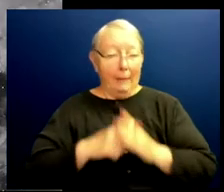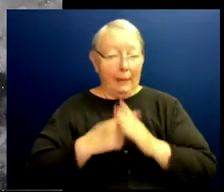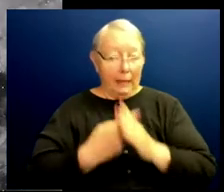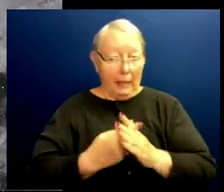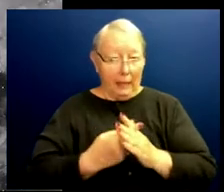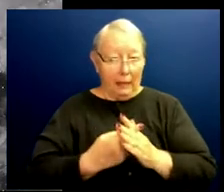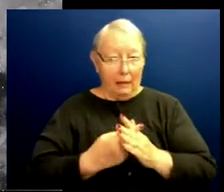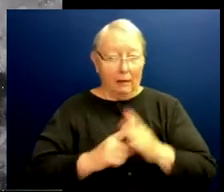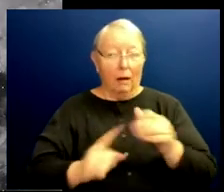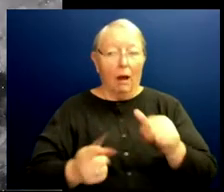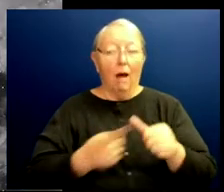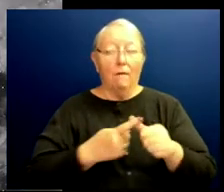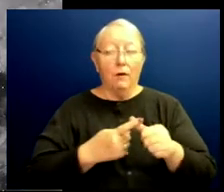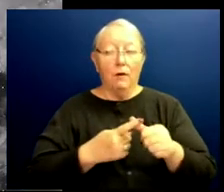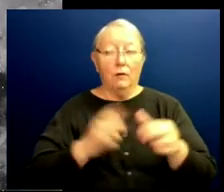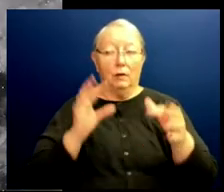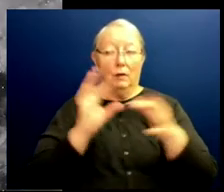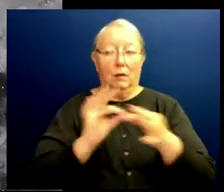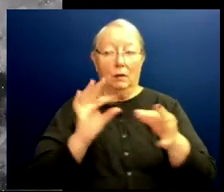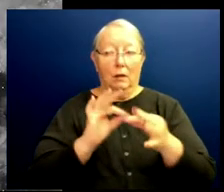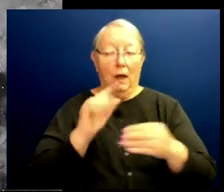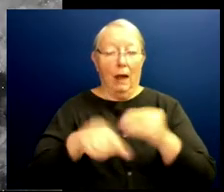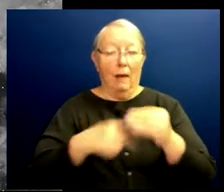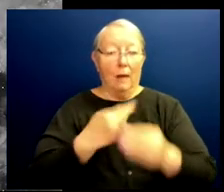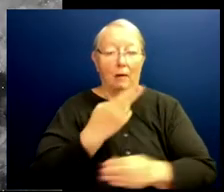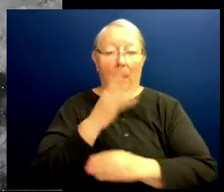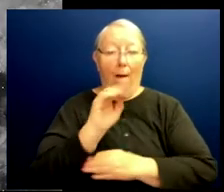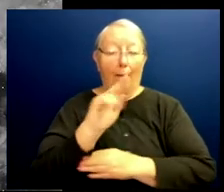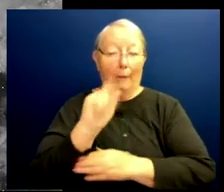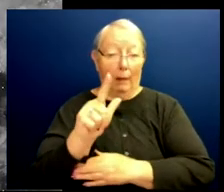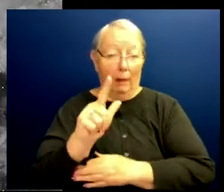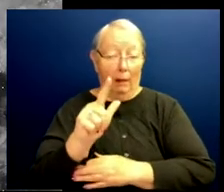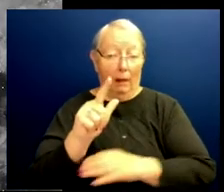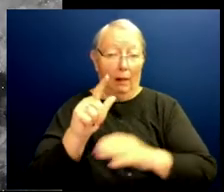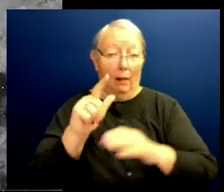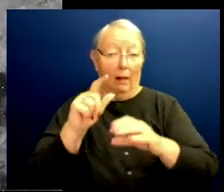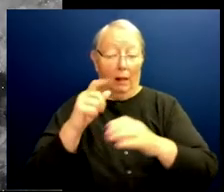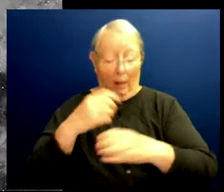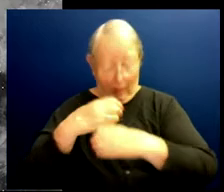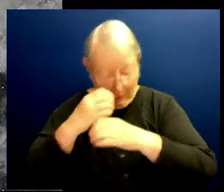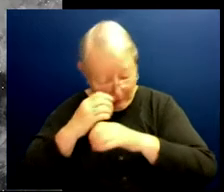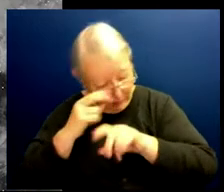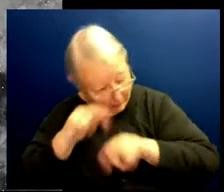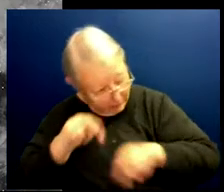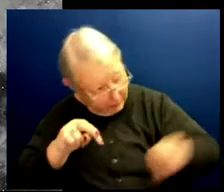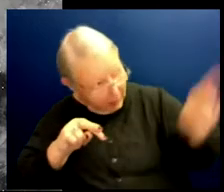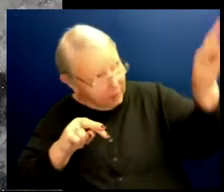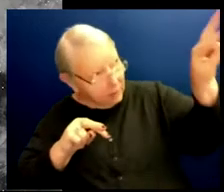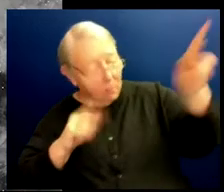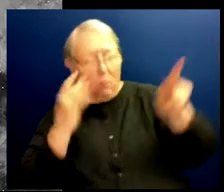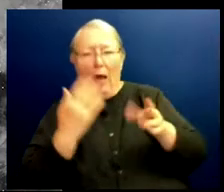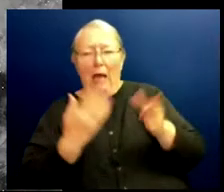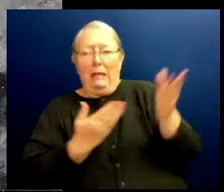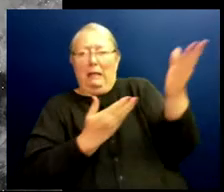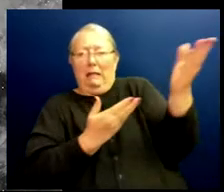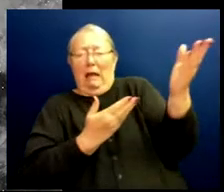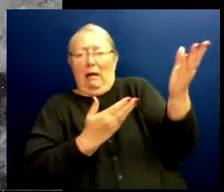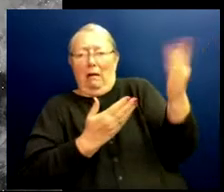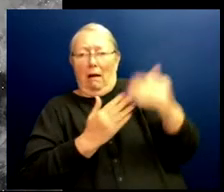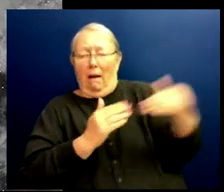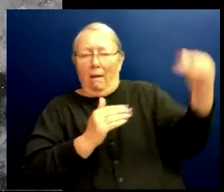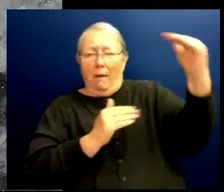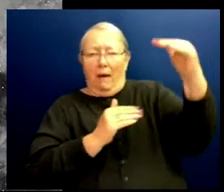about the Hubble telescope itself, why it's up there above the atmosphere in space. The image that you see pretty